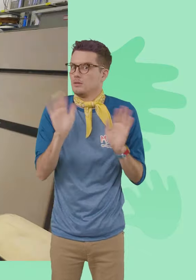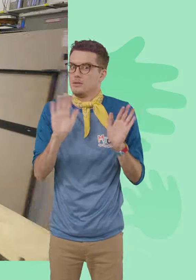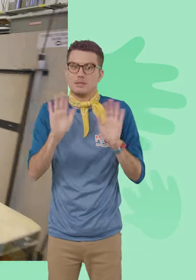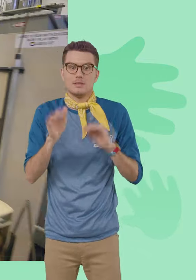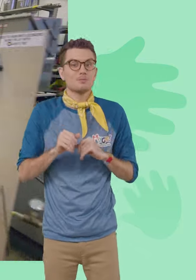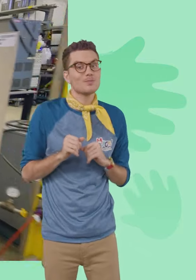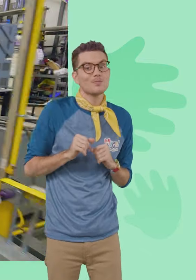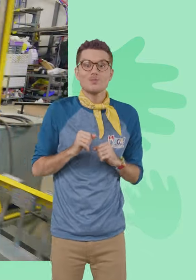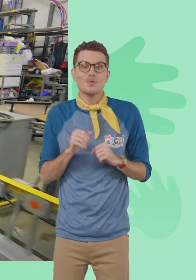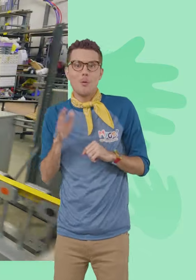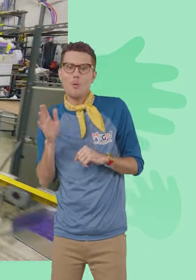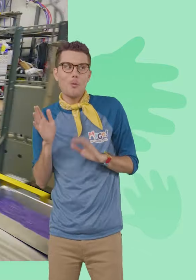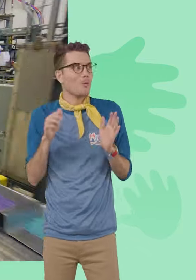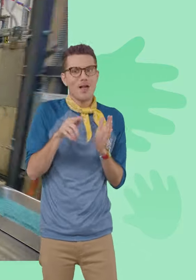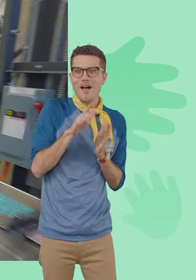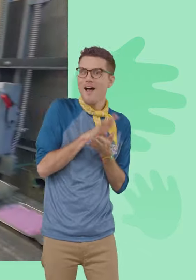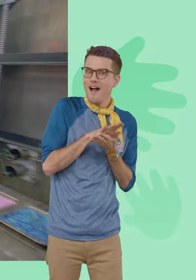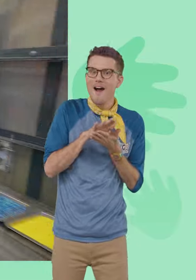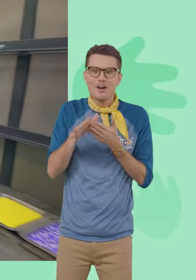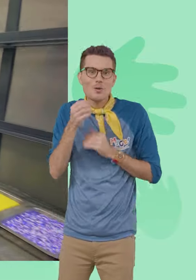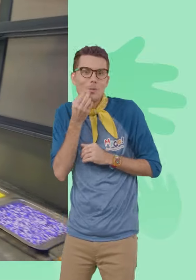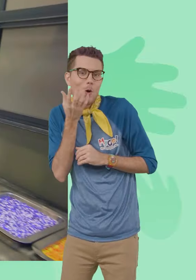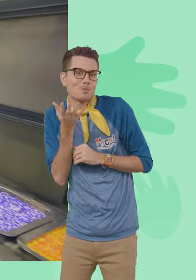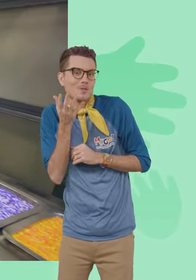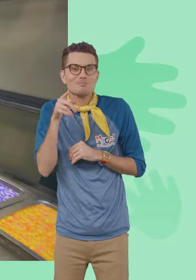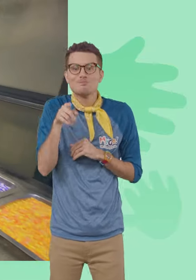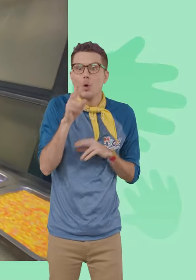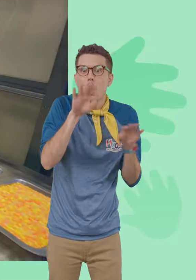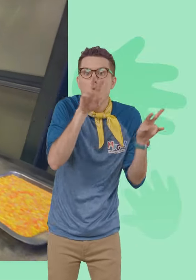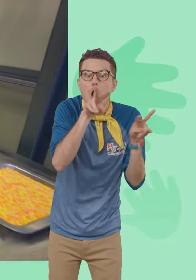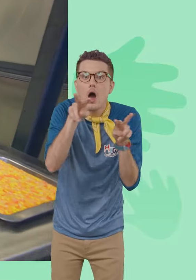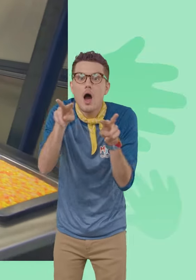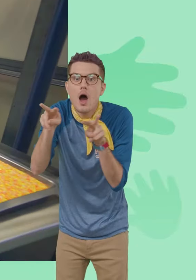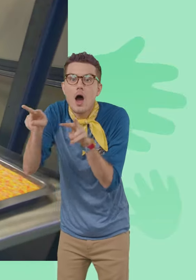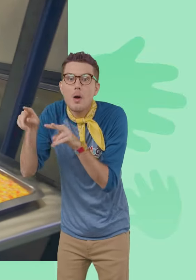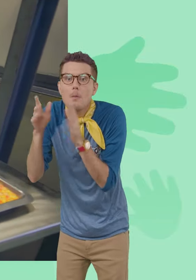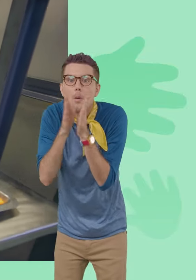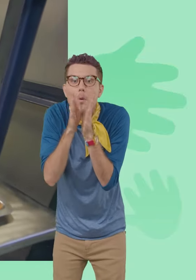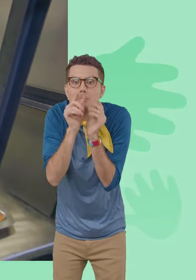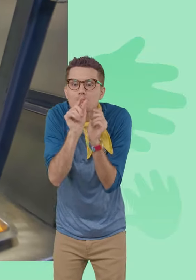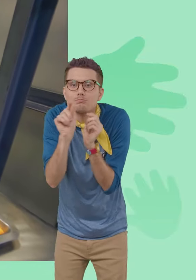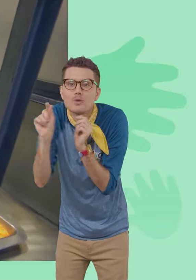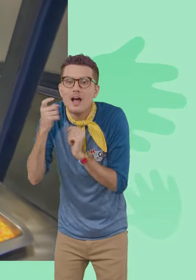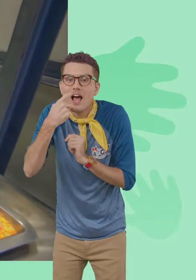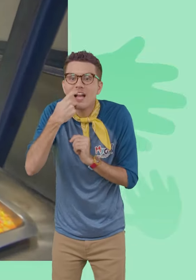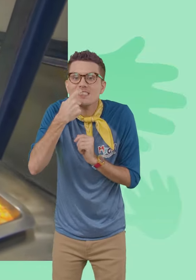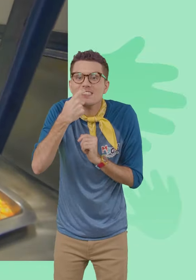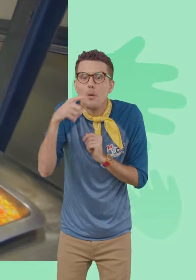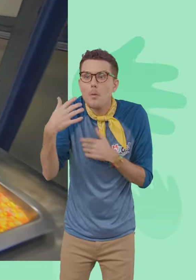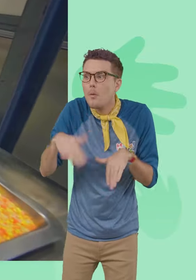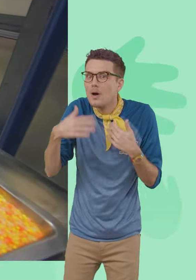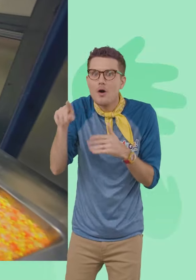warm though. Whoa, look at all these. Little pieces of glass. Wow,